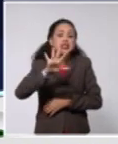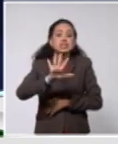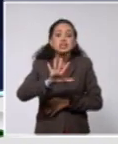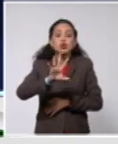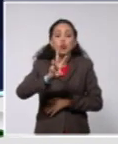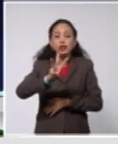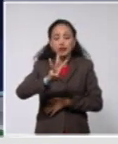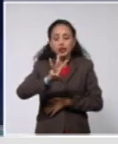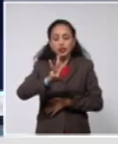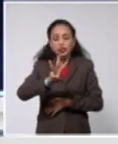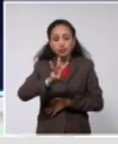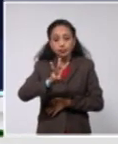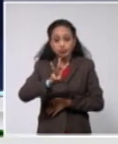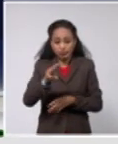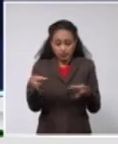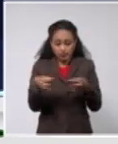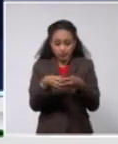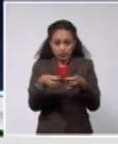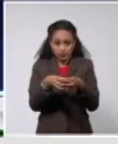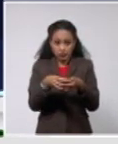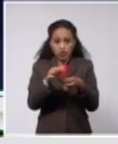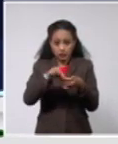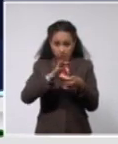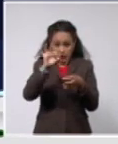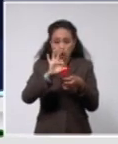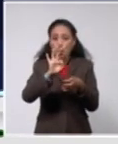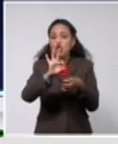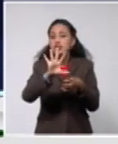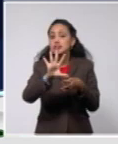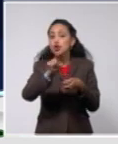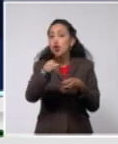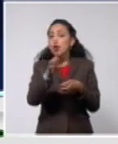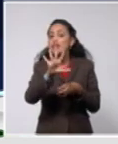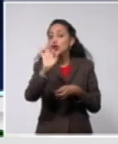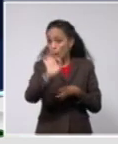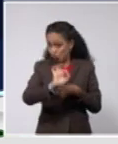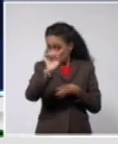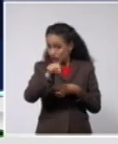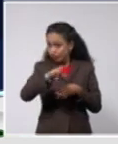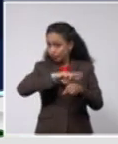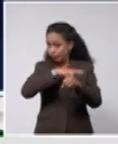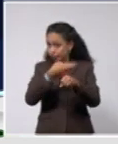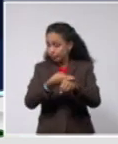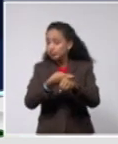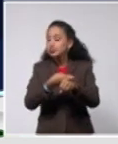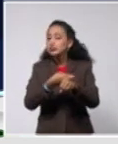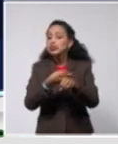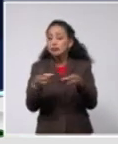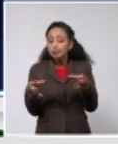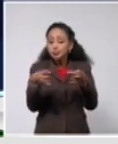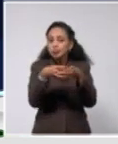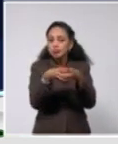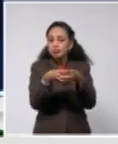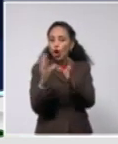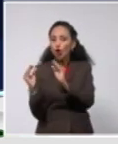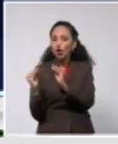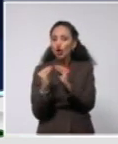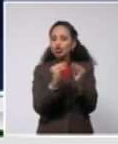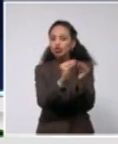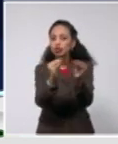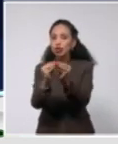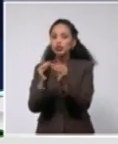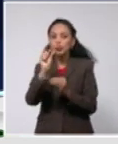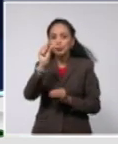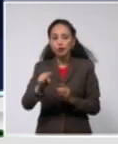9 is yet to be determined. The source of infection in 65 cases reported over the